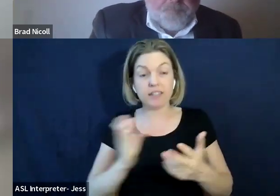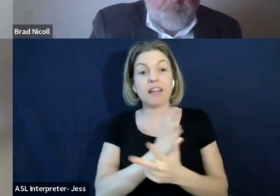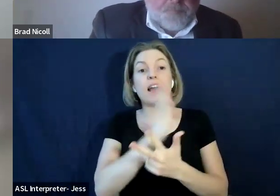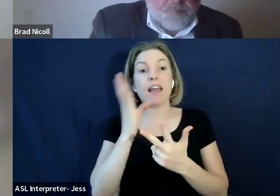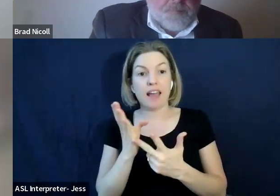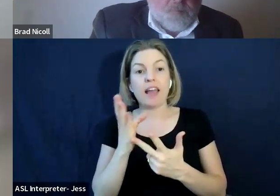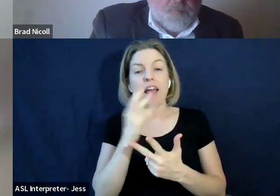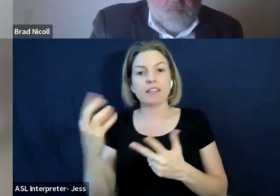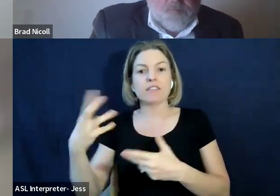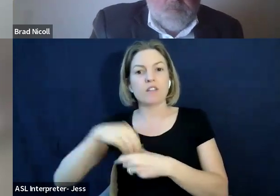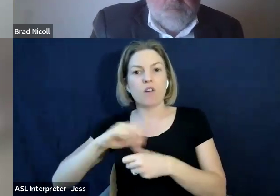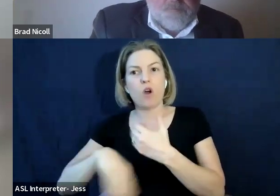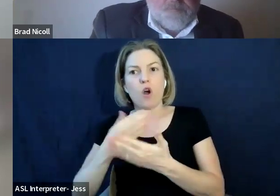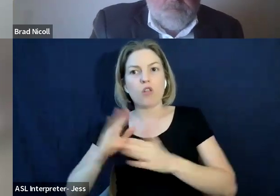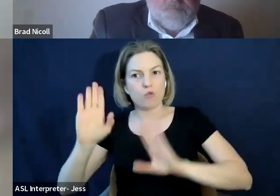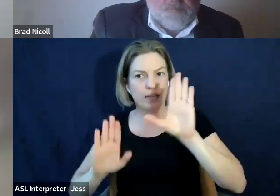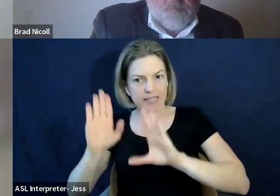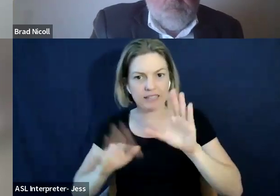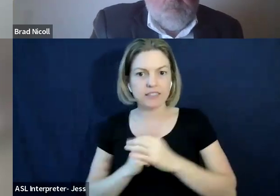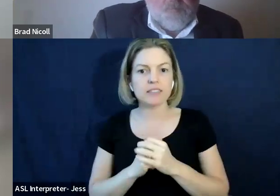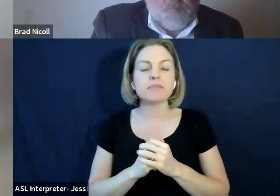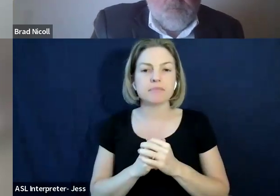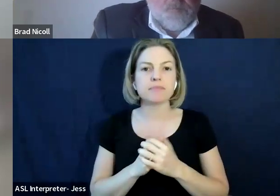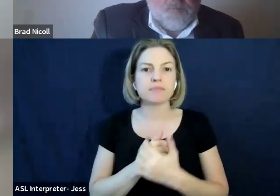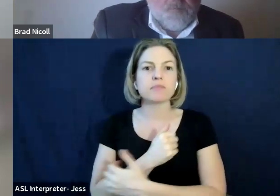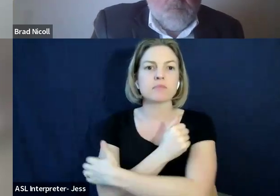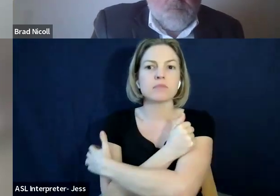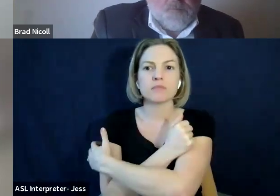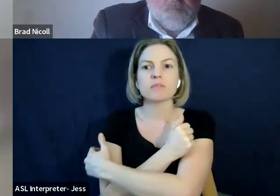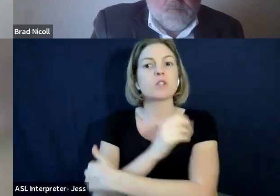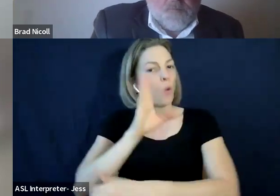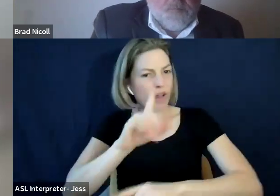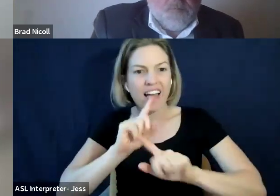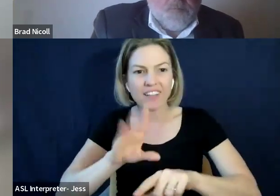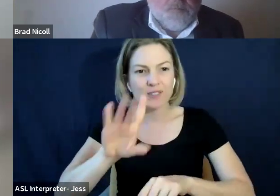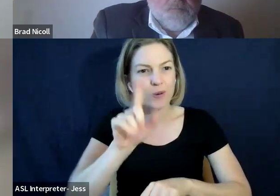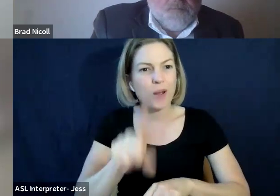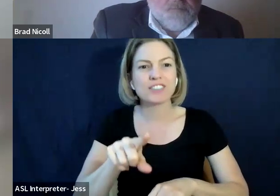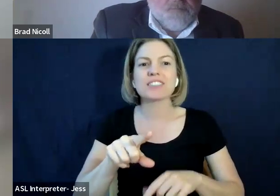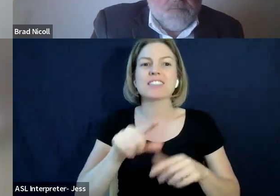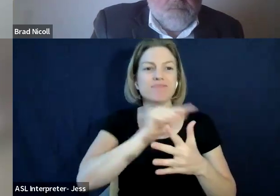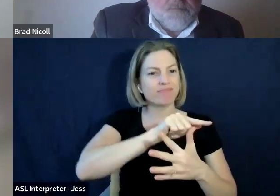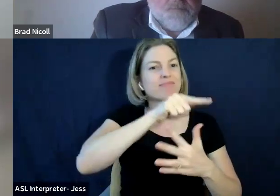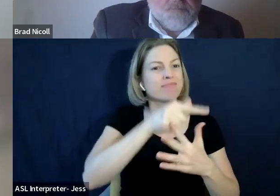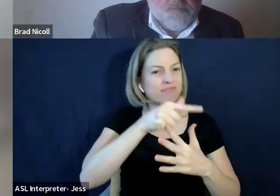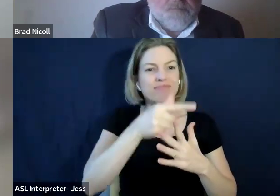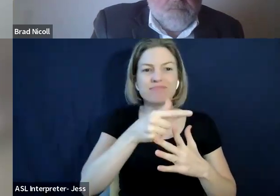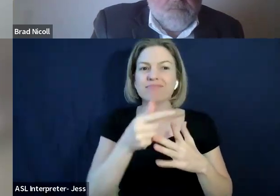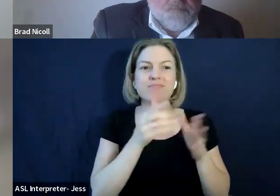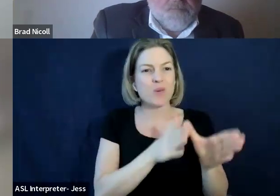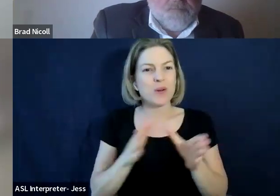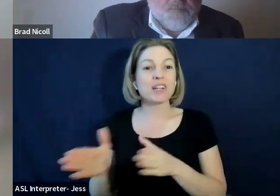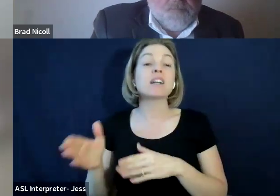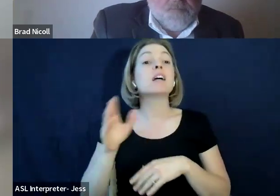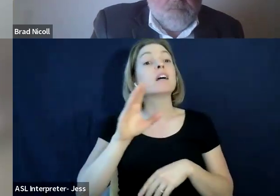taking into account all of the raised hands. So we will get to your question as we go through the list. And Jason,